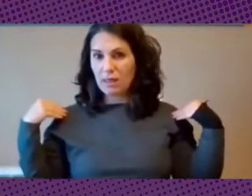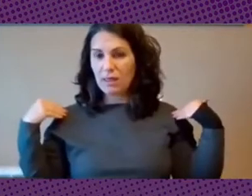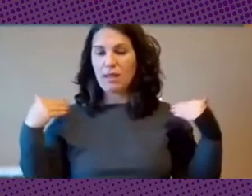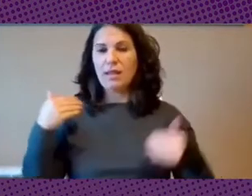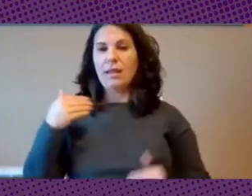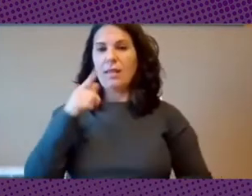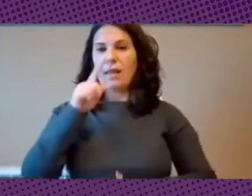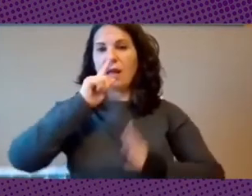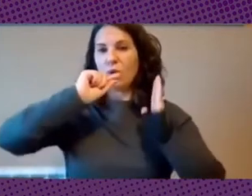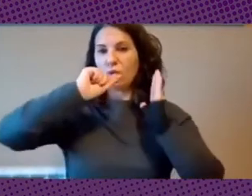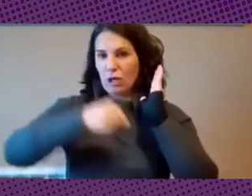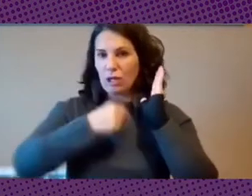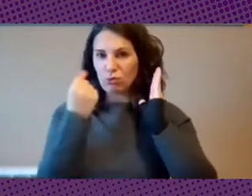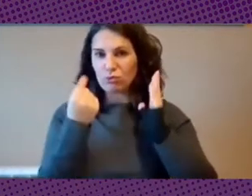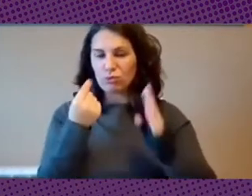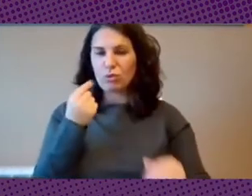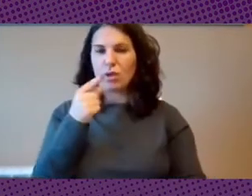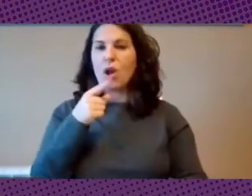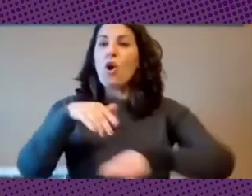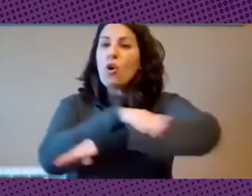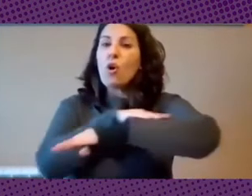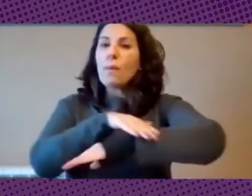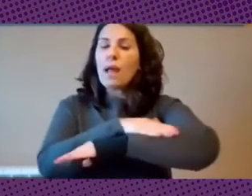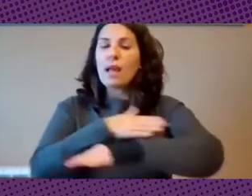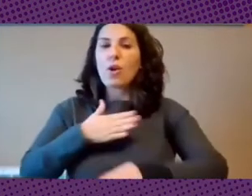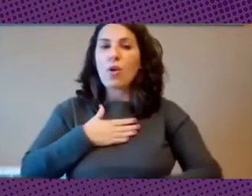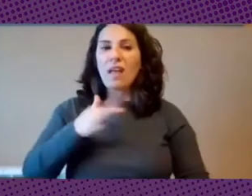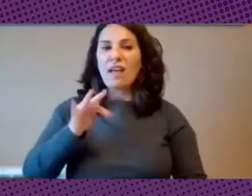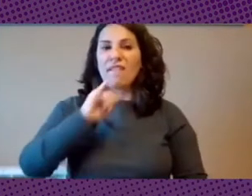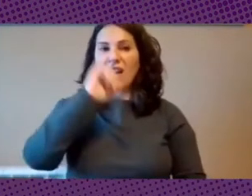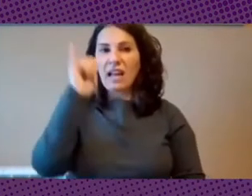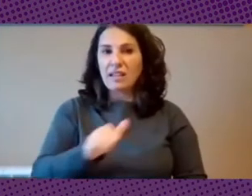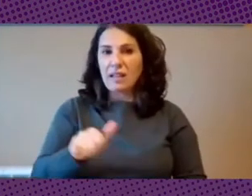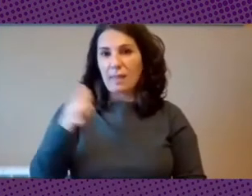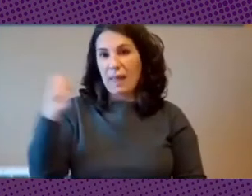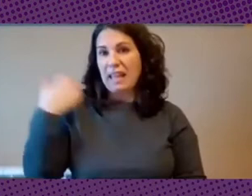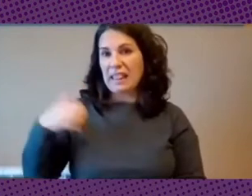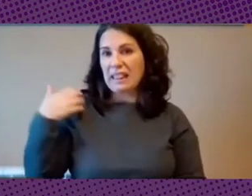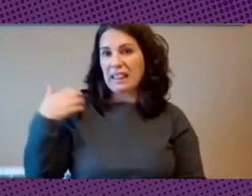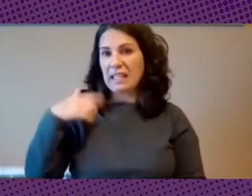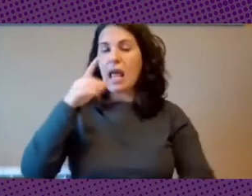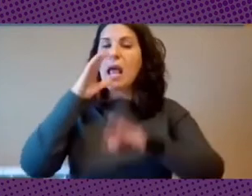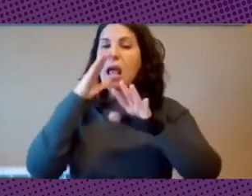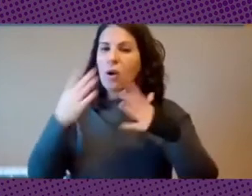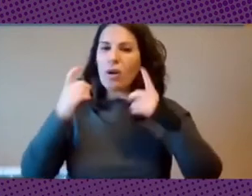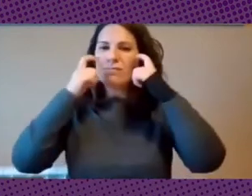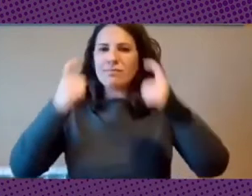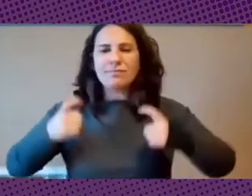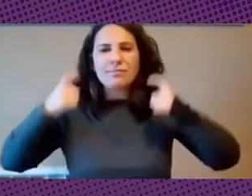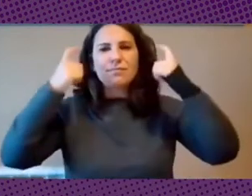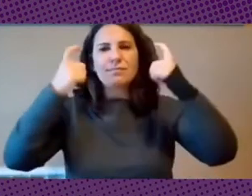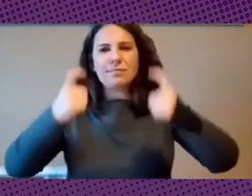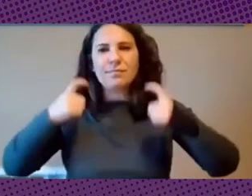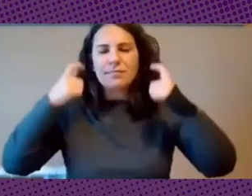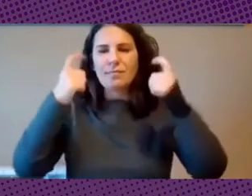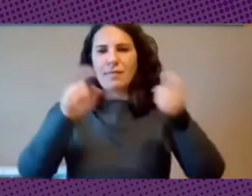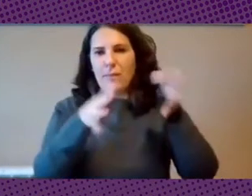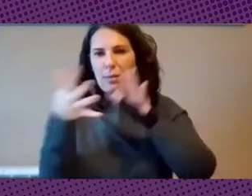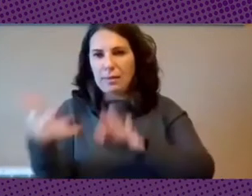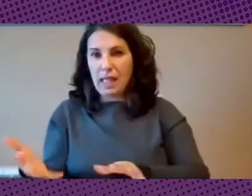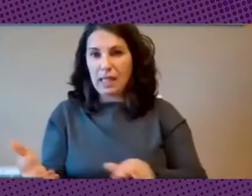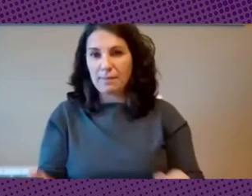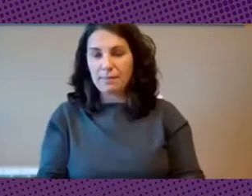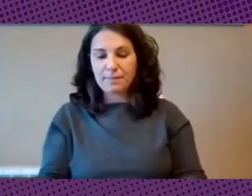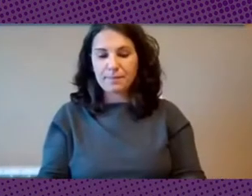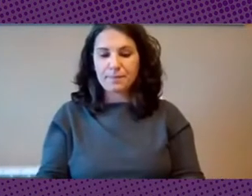Argentina is seeking to implement. That is to say, if you want to sign a large PPP contract for a mega infrastructure project,